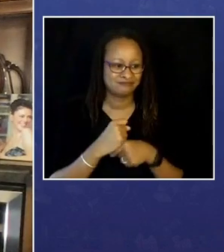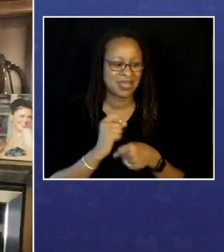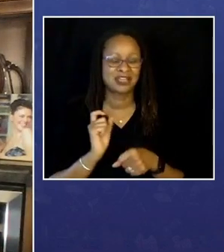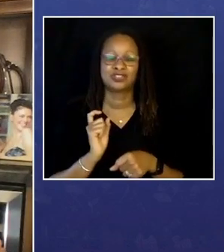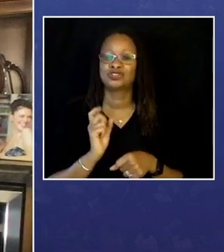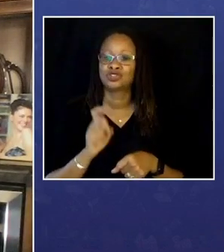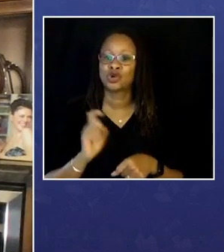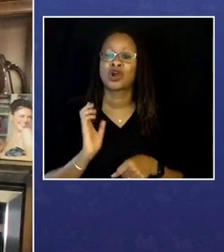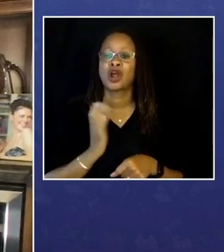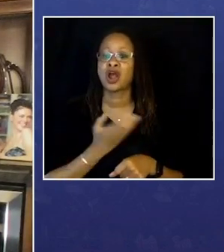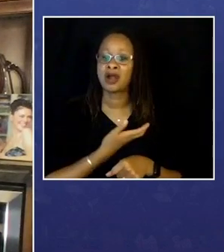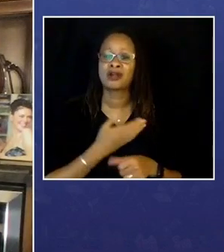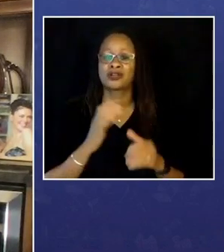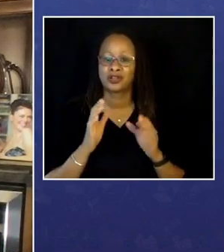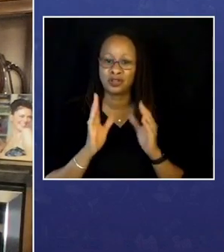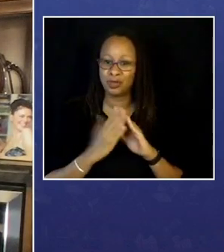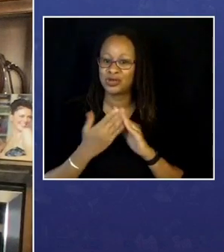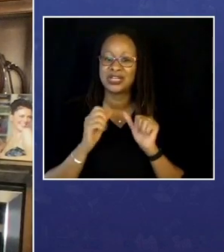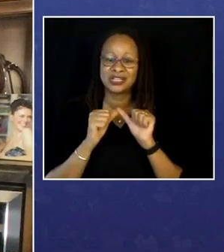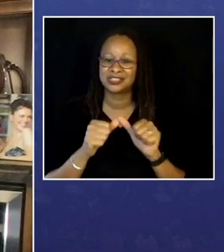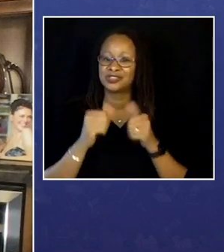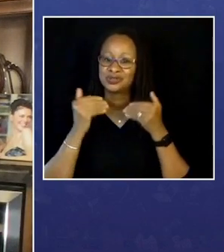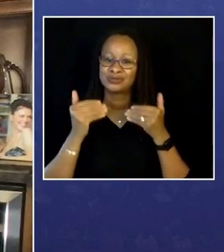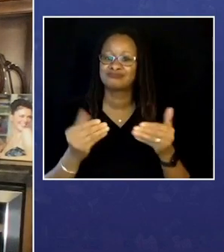keep our communities going.